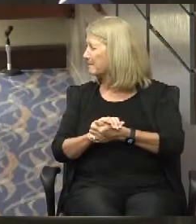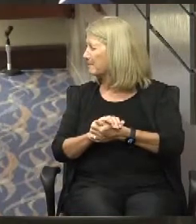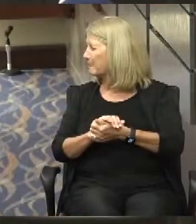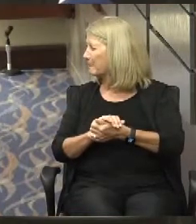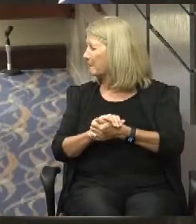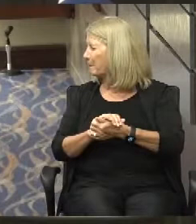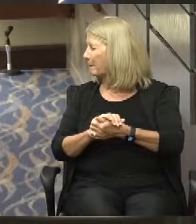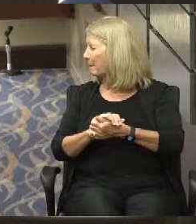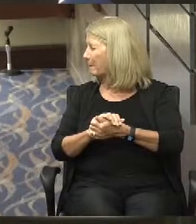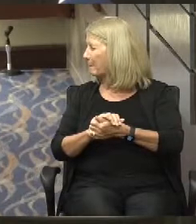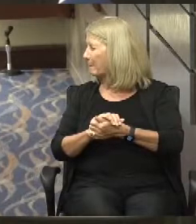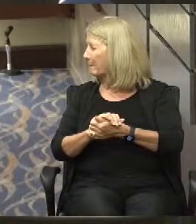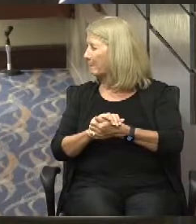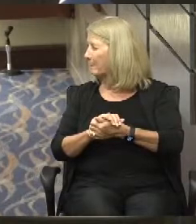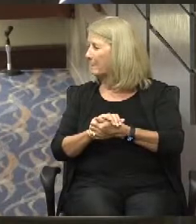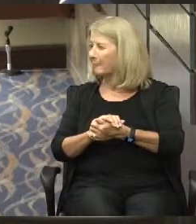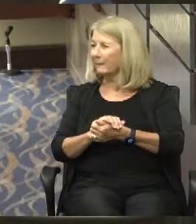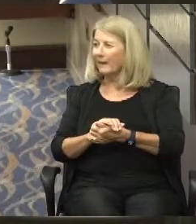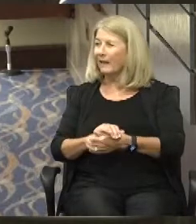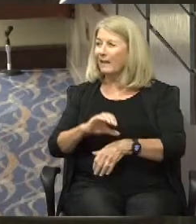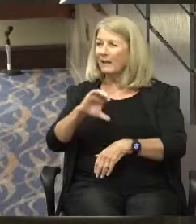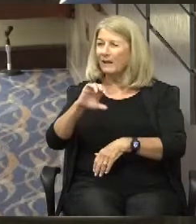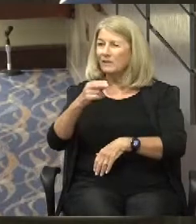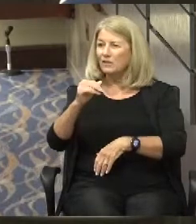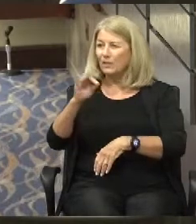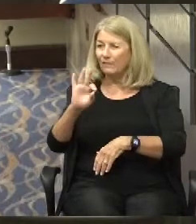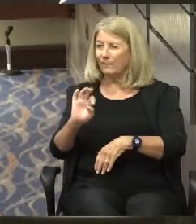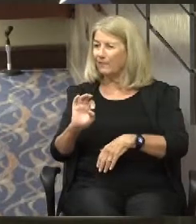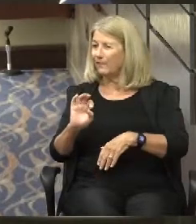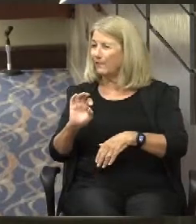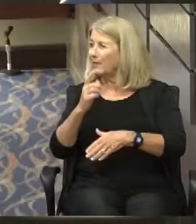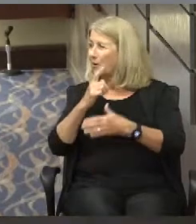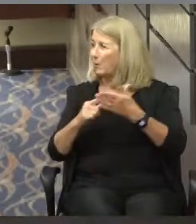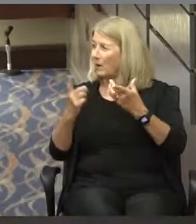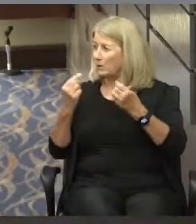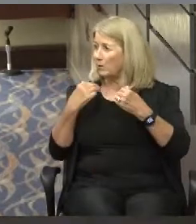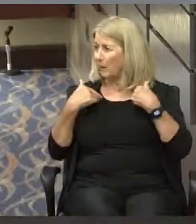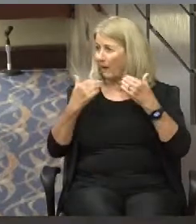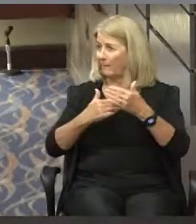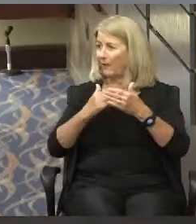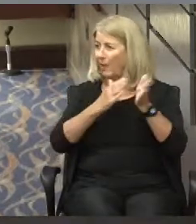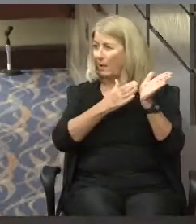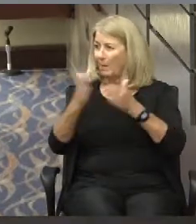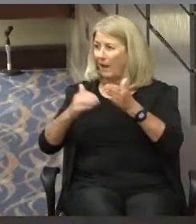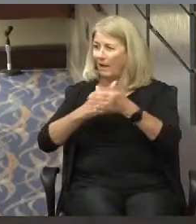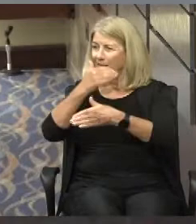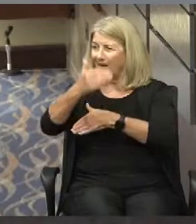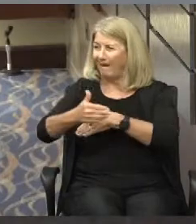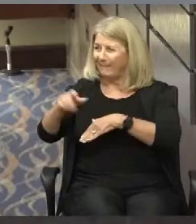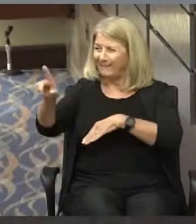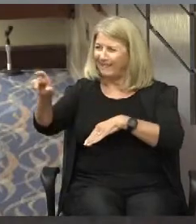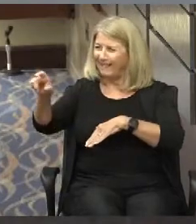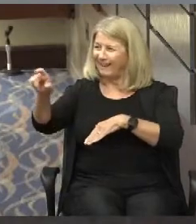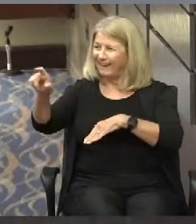Yeah, that's great. Chief Summers, what do you have planned next after that great award? Morris